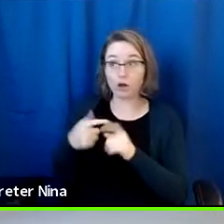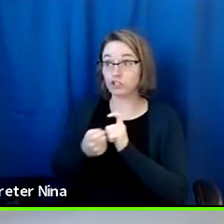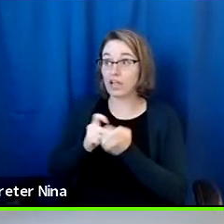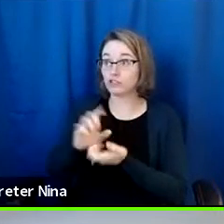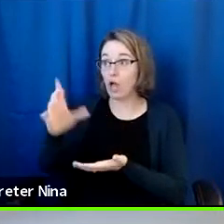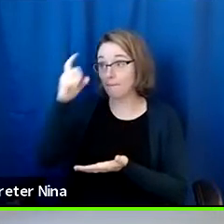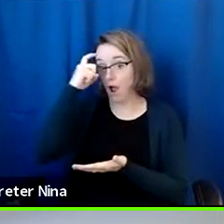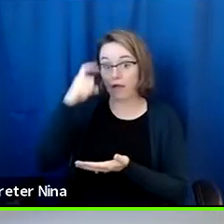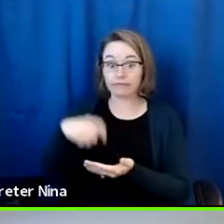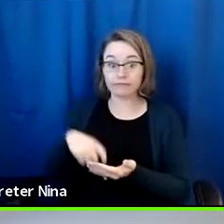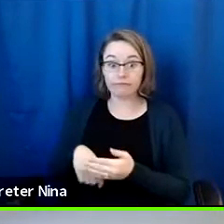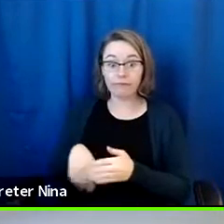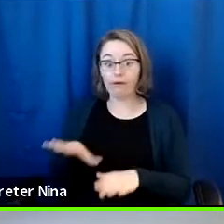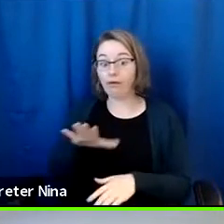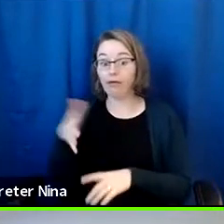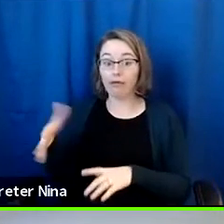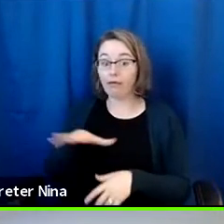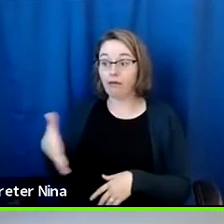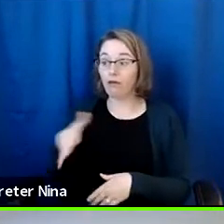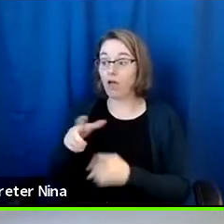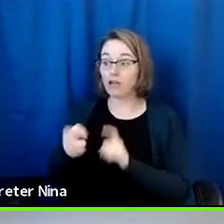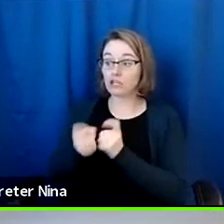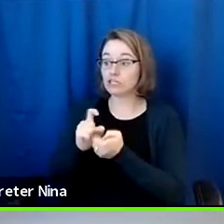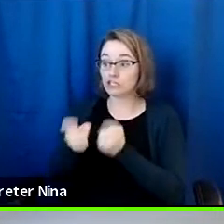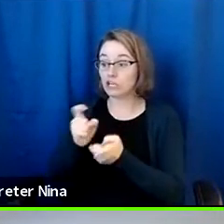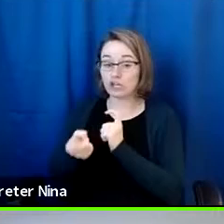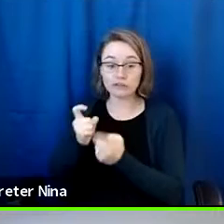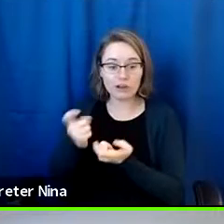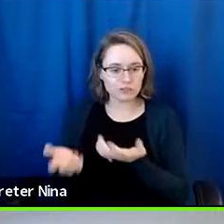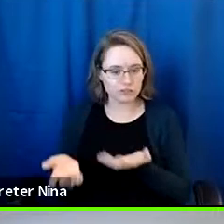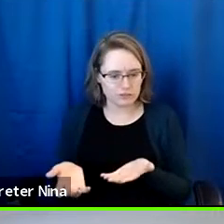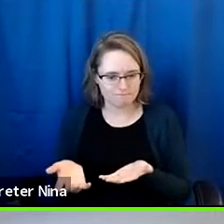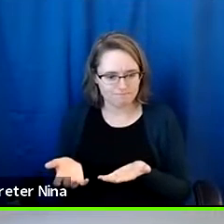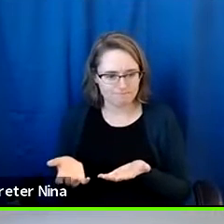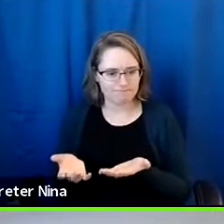They flip-flopped on a position. They made a